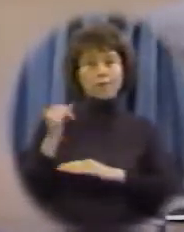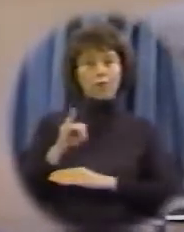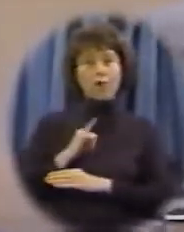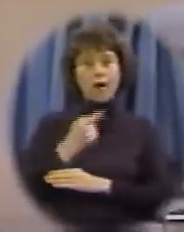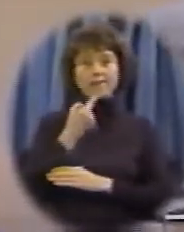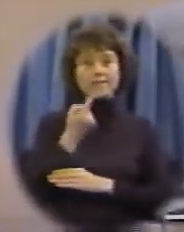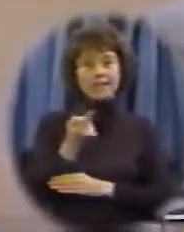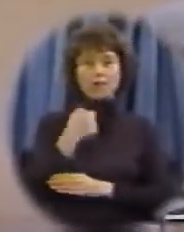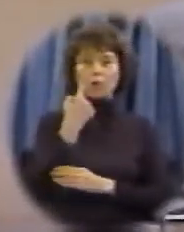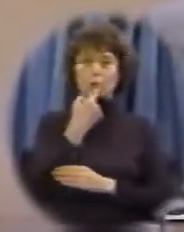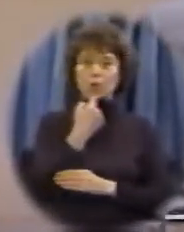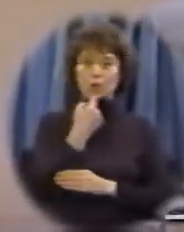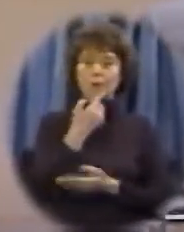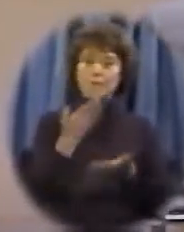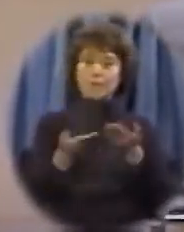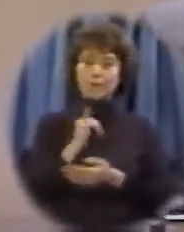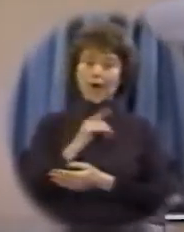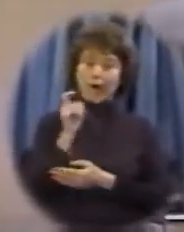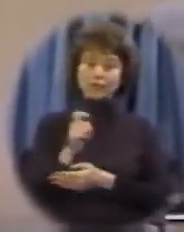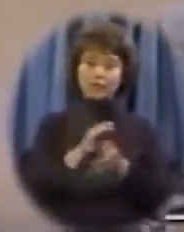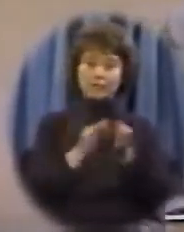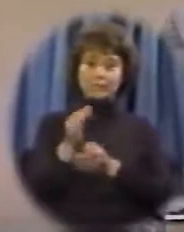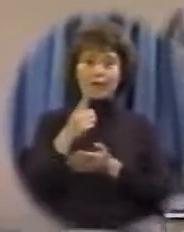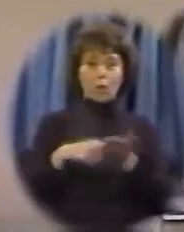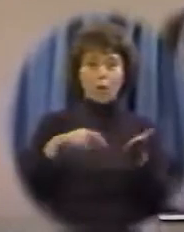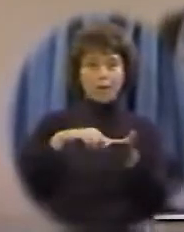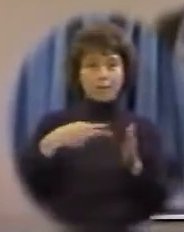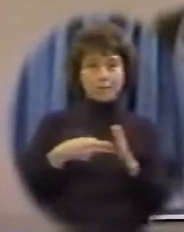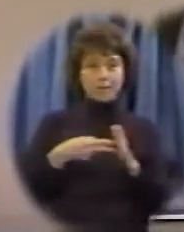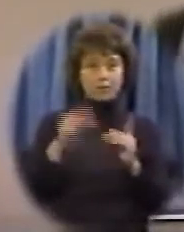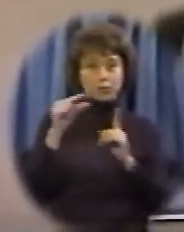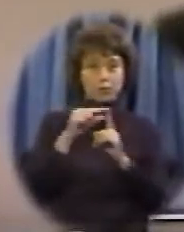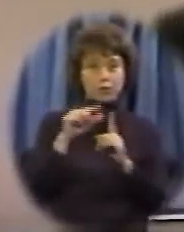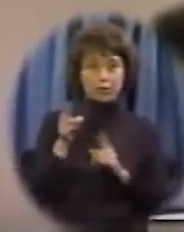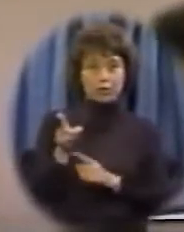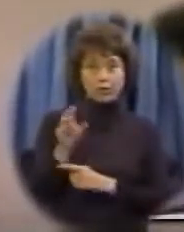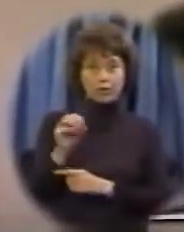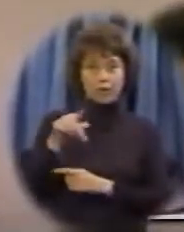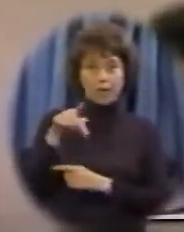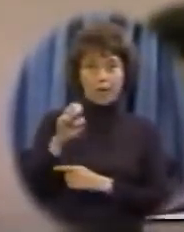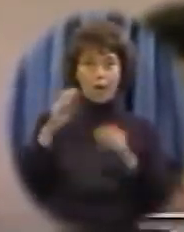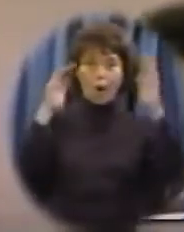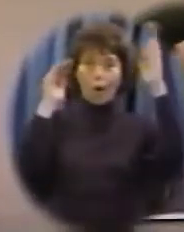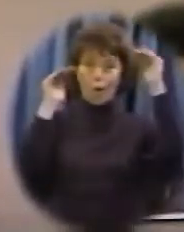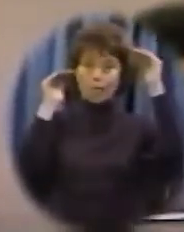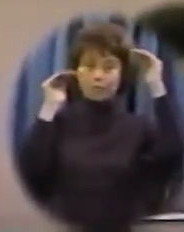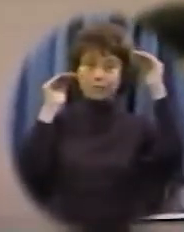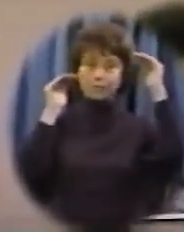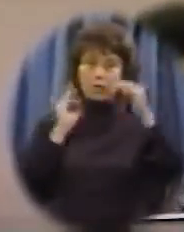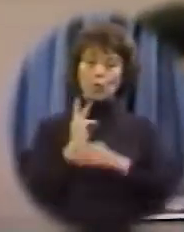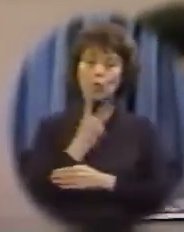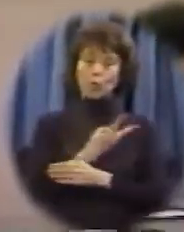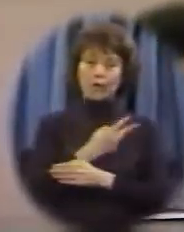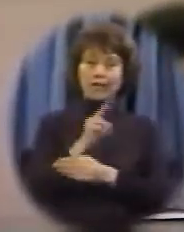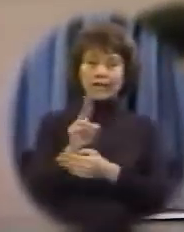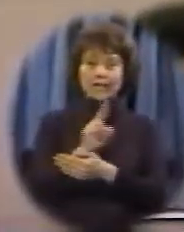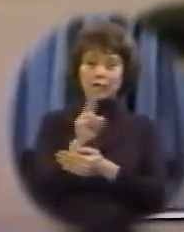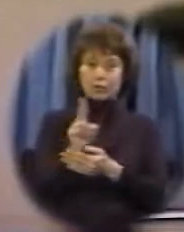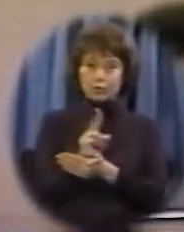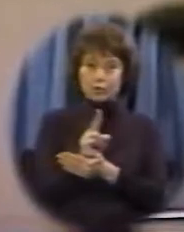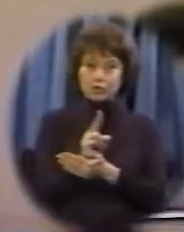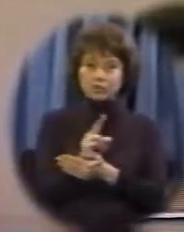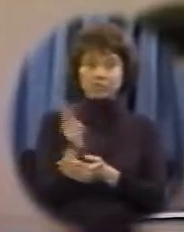well for us to explain what we mean by the word hope. We use the word hope in a very careless way. God always uses it with the